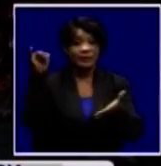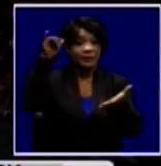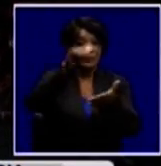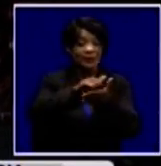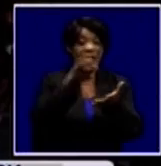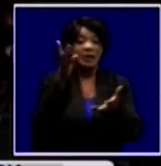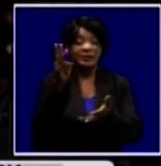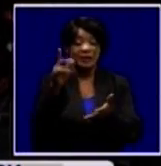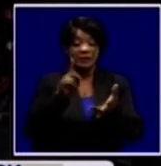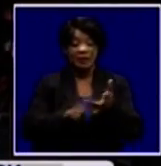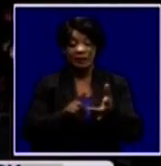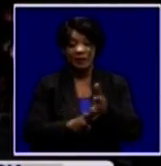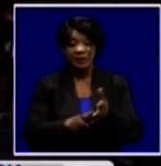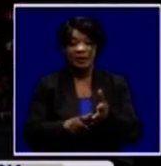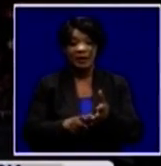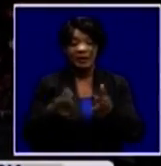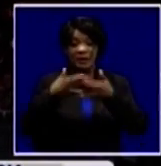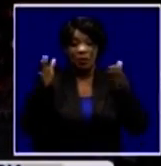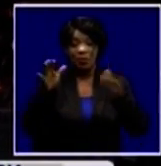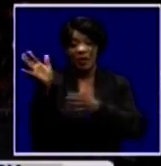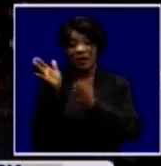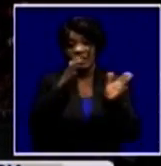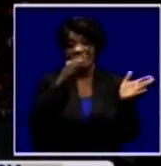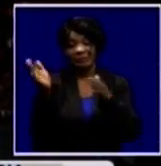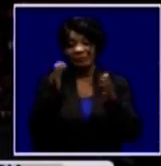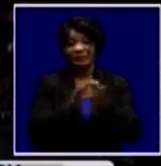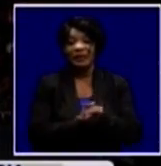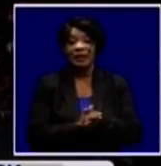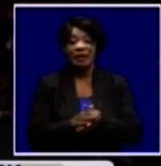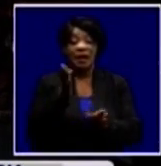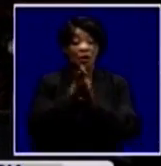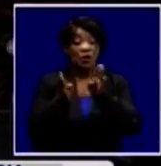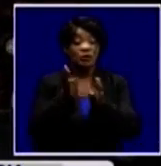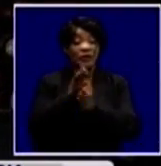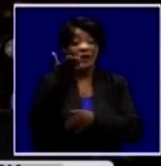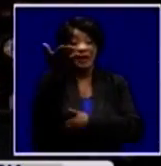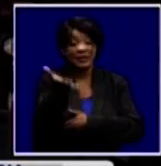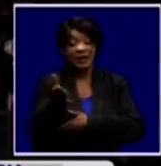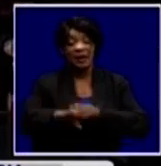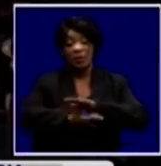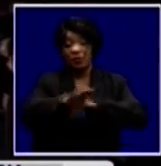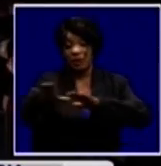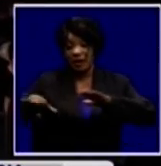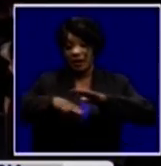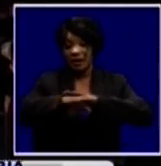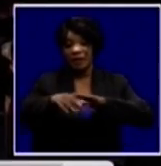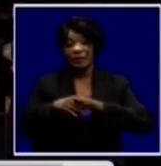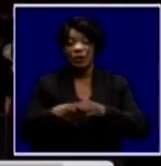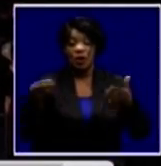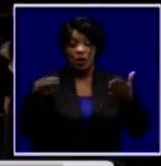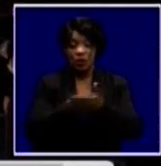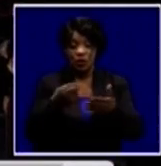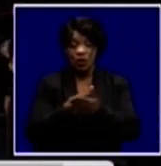of October by my Organi Air. As I'm talking to you now, contractors are on the ground working on remodeling the